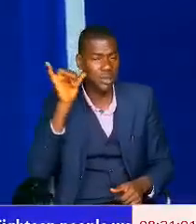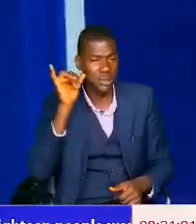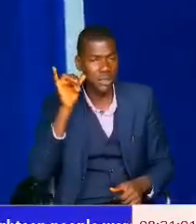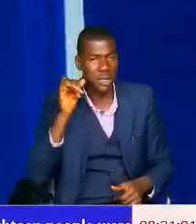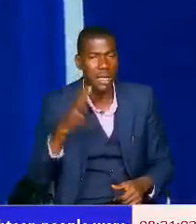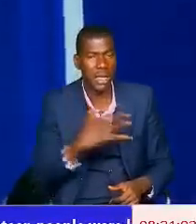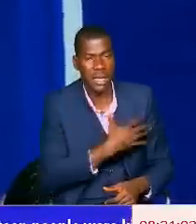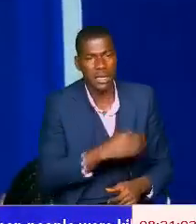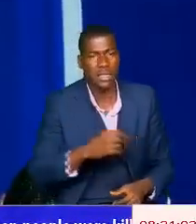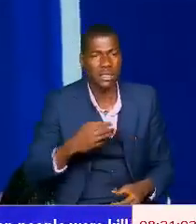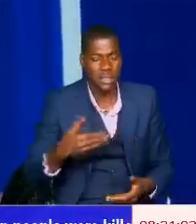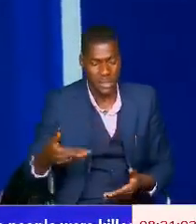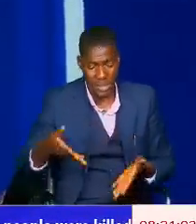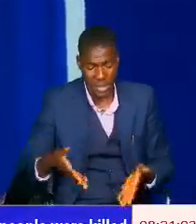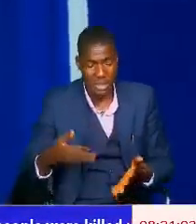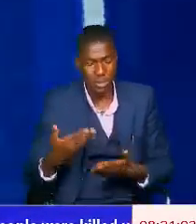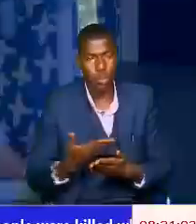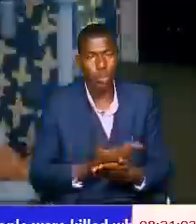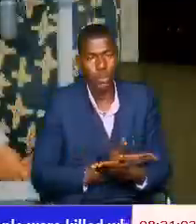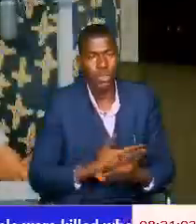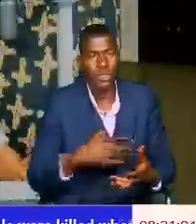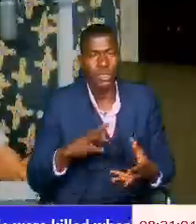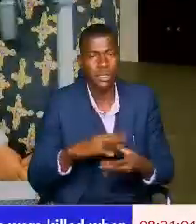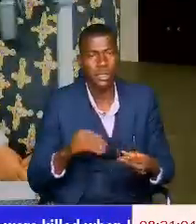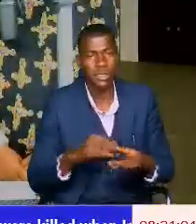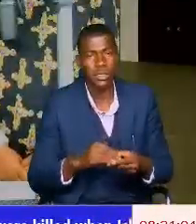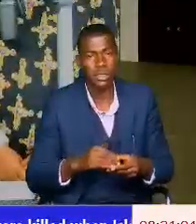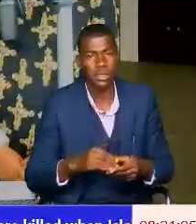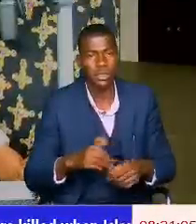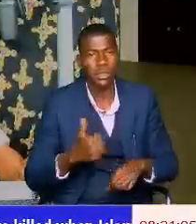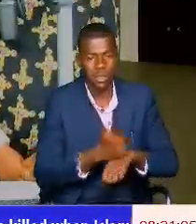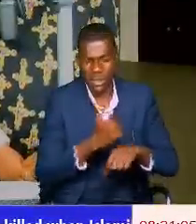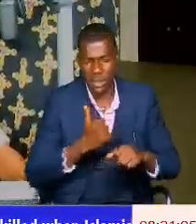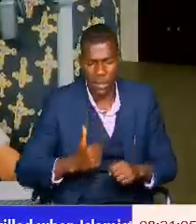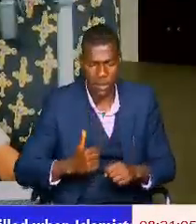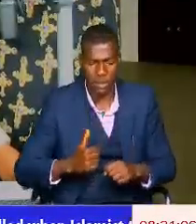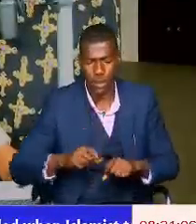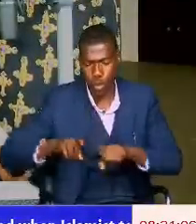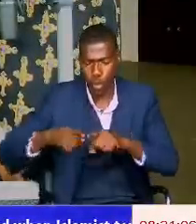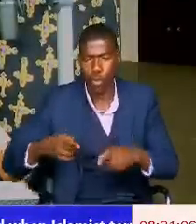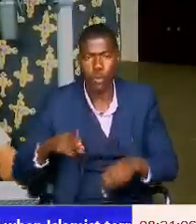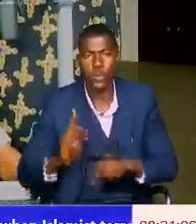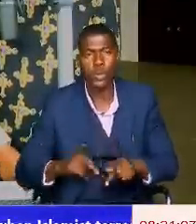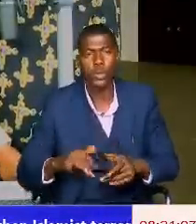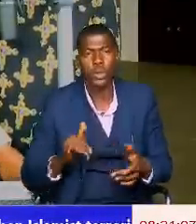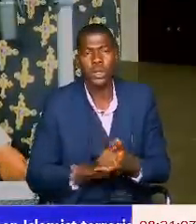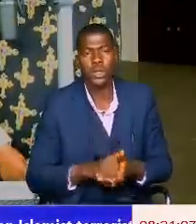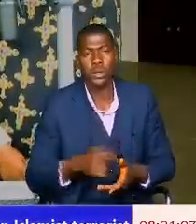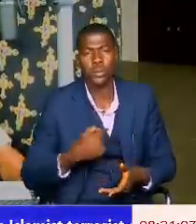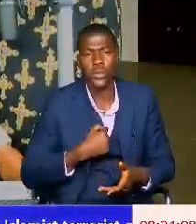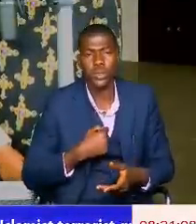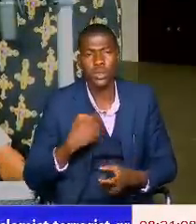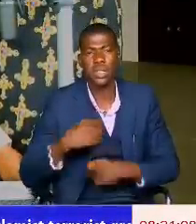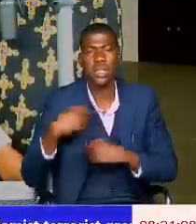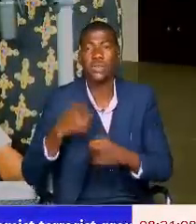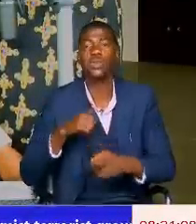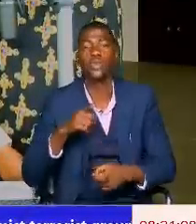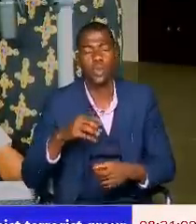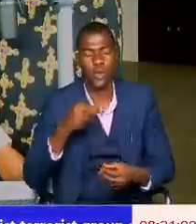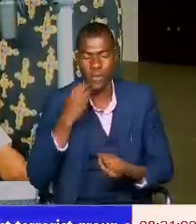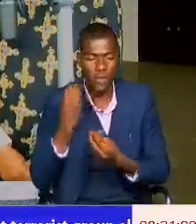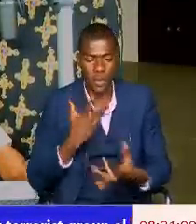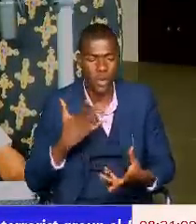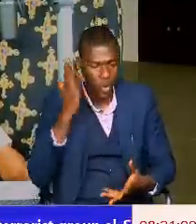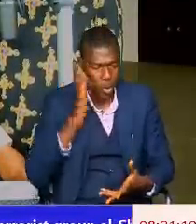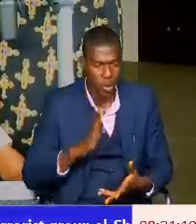as I day for road. He said, "In the form delegation already on standby. Say, make a furnish them with your information. Say, they won't